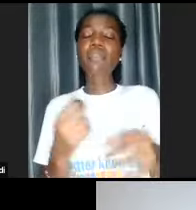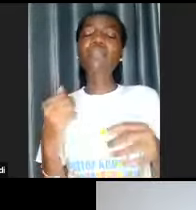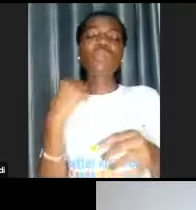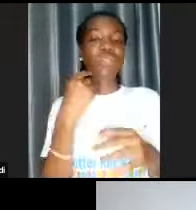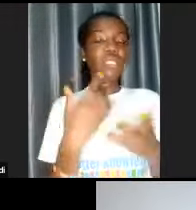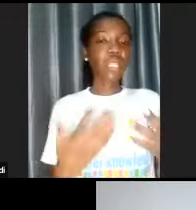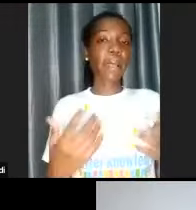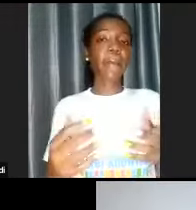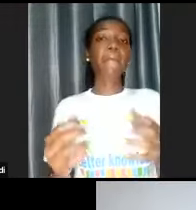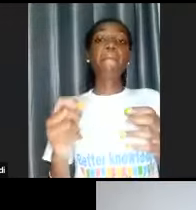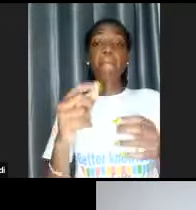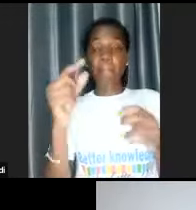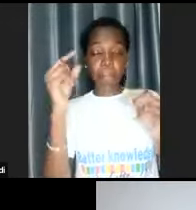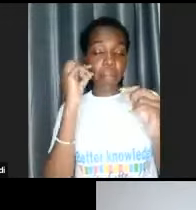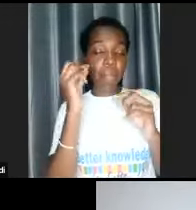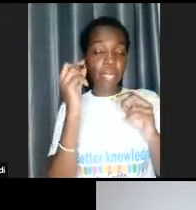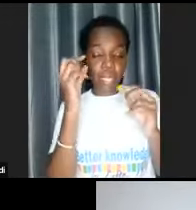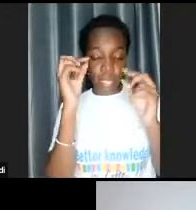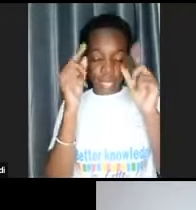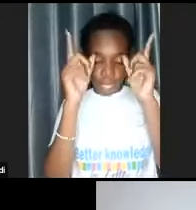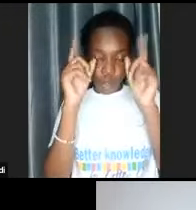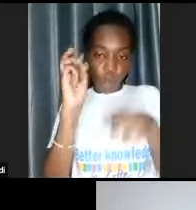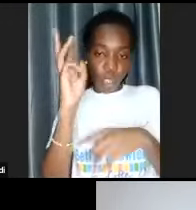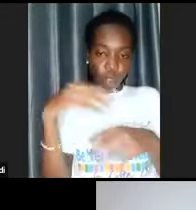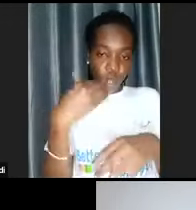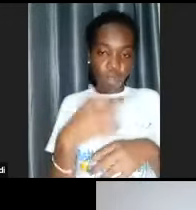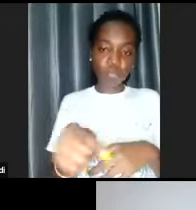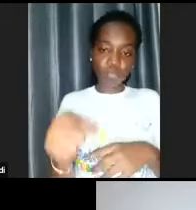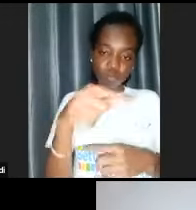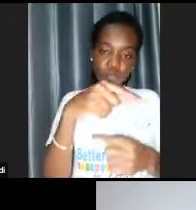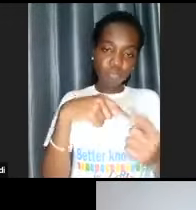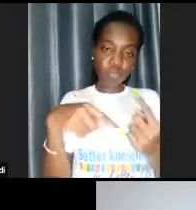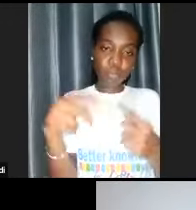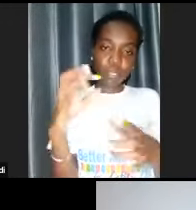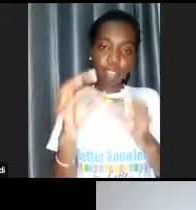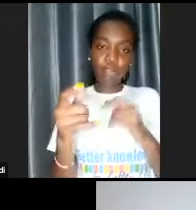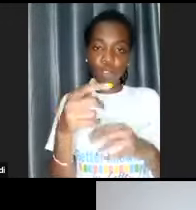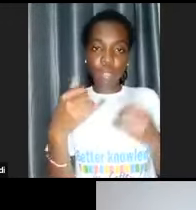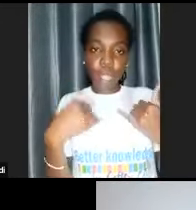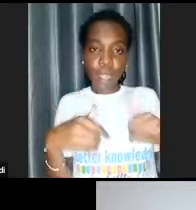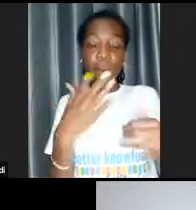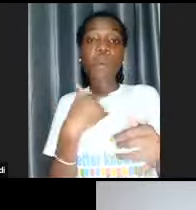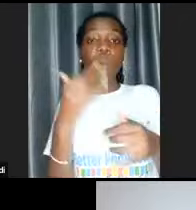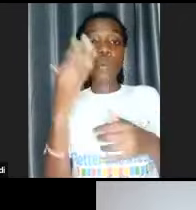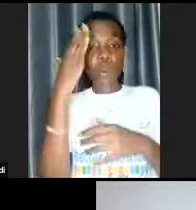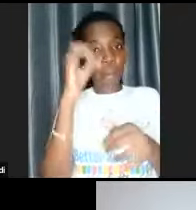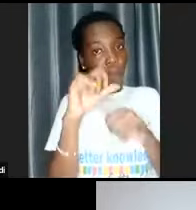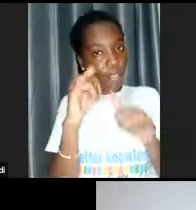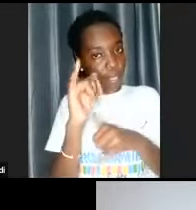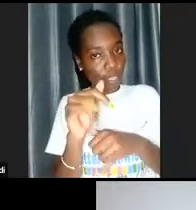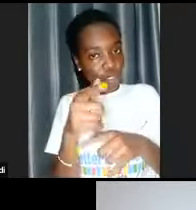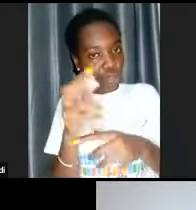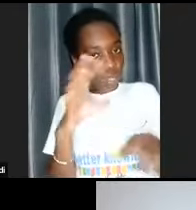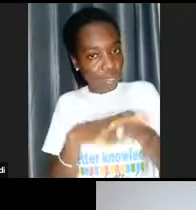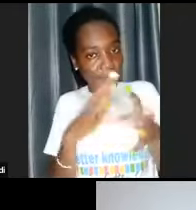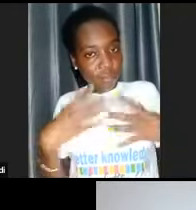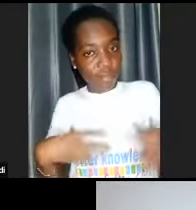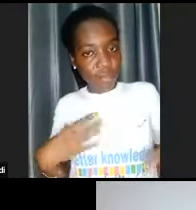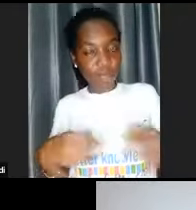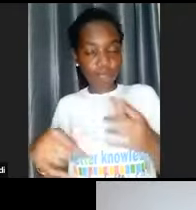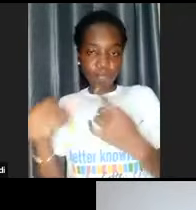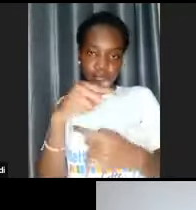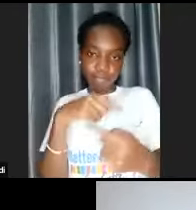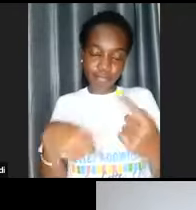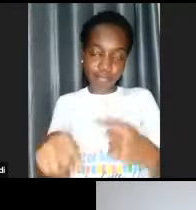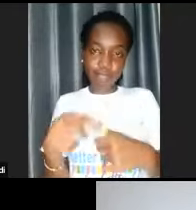if you try to discover that nectar, you'll find even people who are around you. If you're a person who, in fact, I also talked to another guy who told